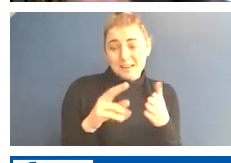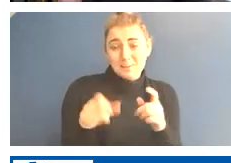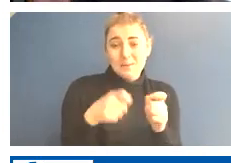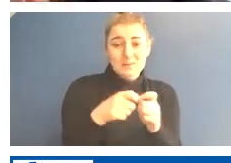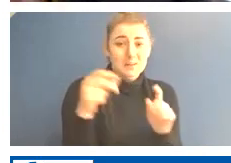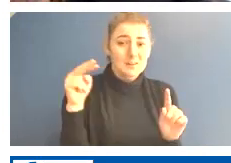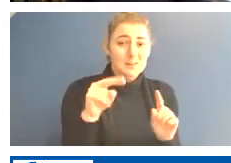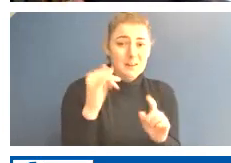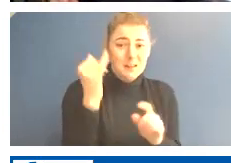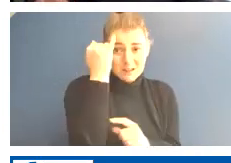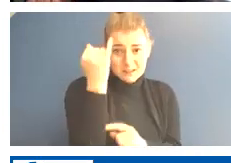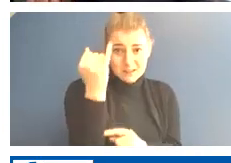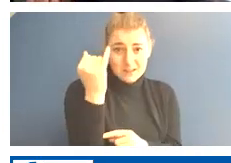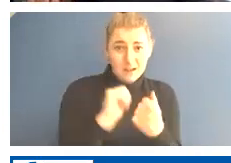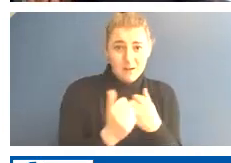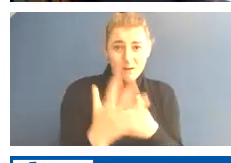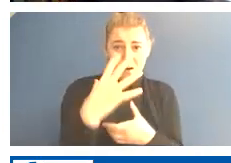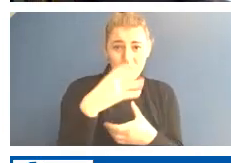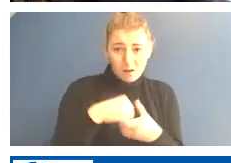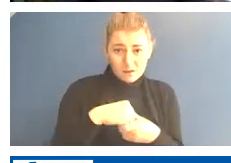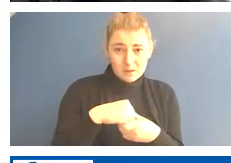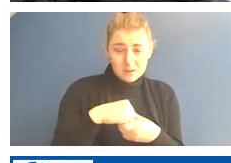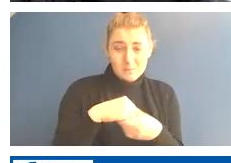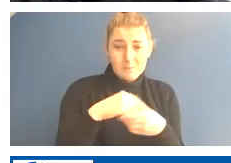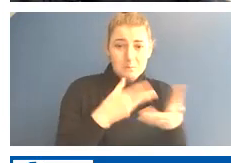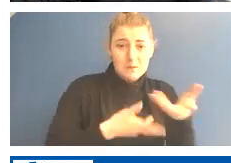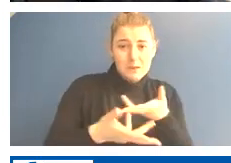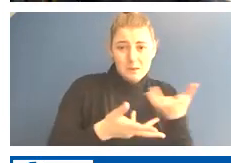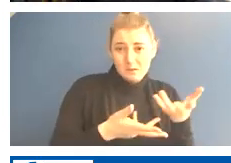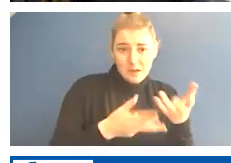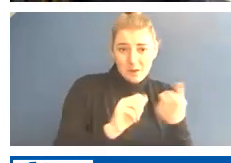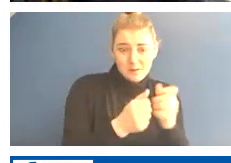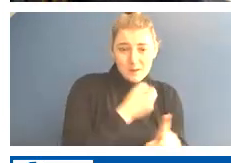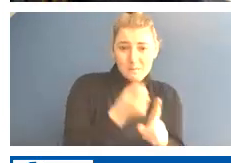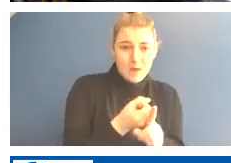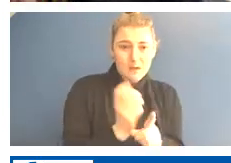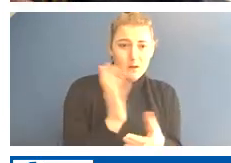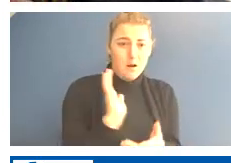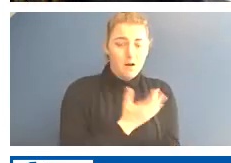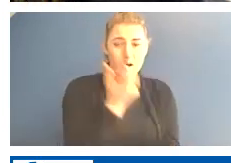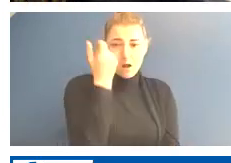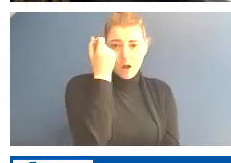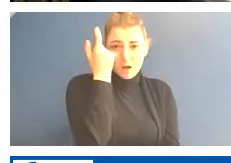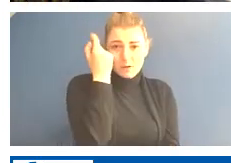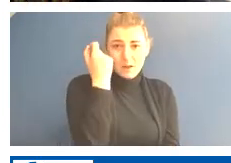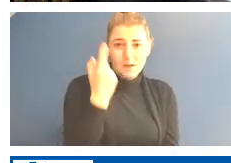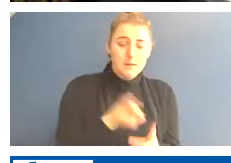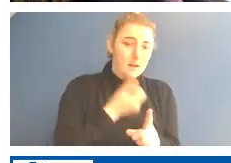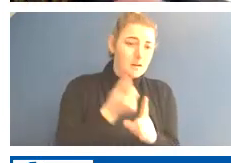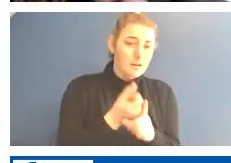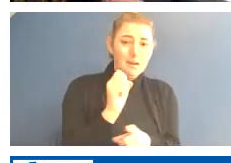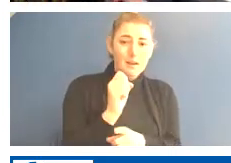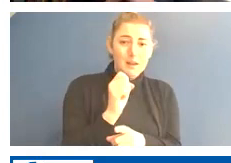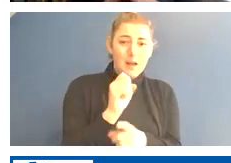of how does autism interplay with our understanding of the effects of aging on